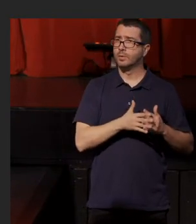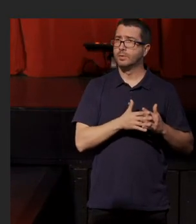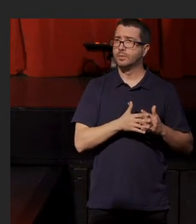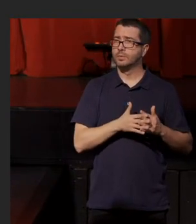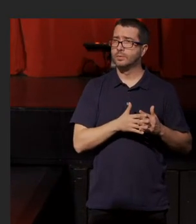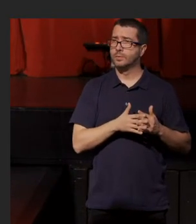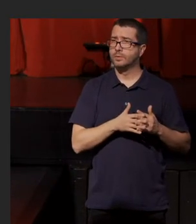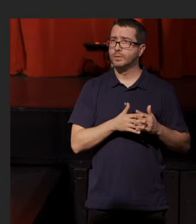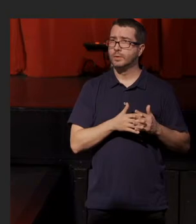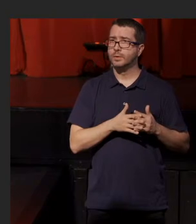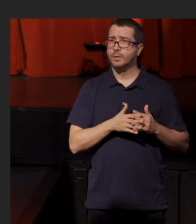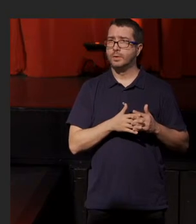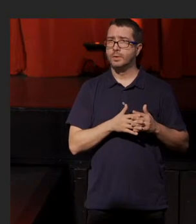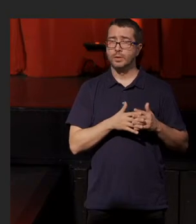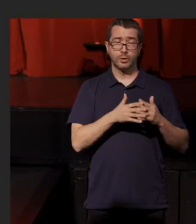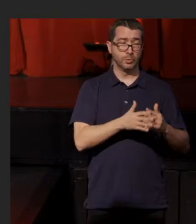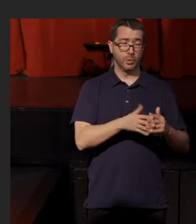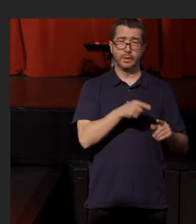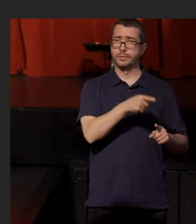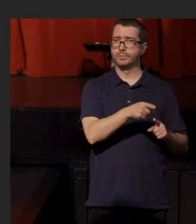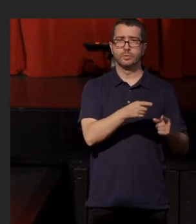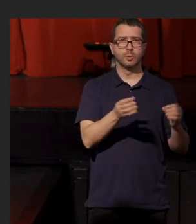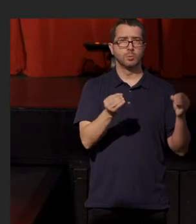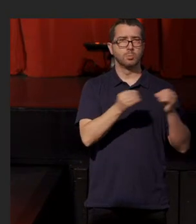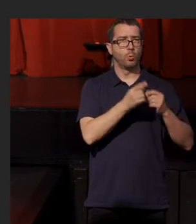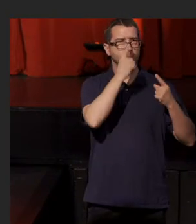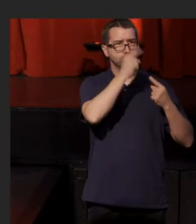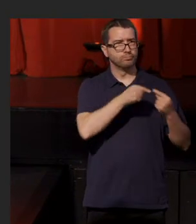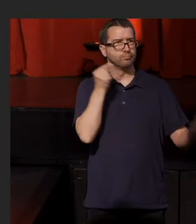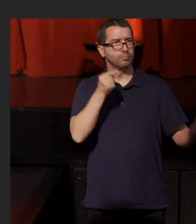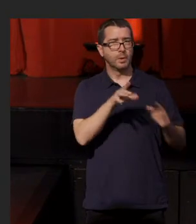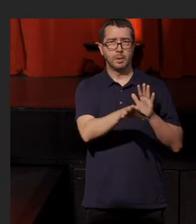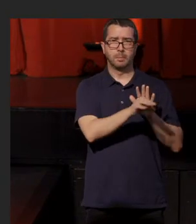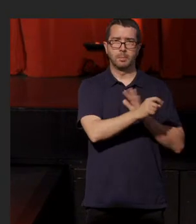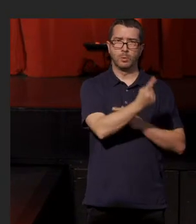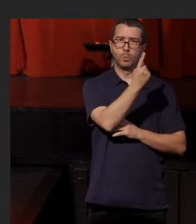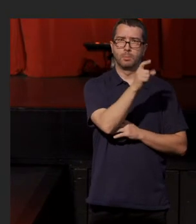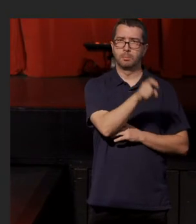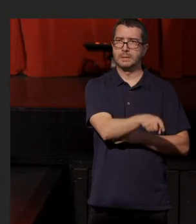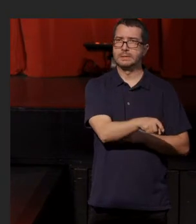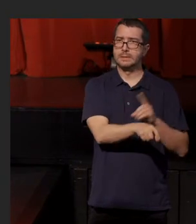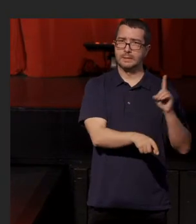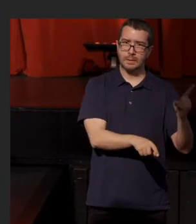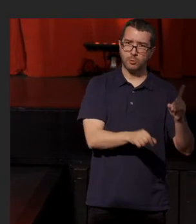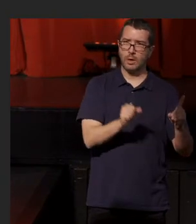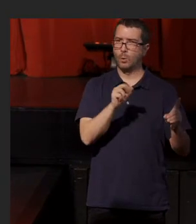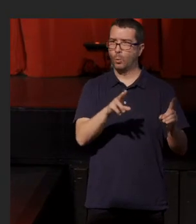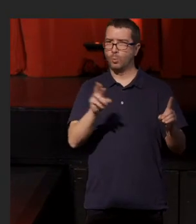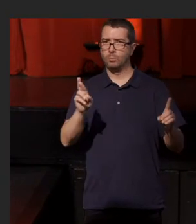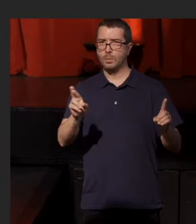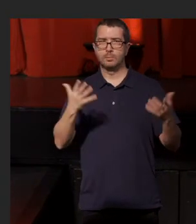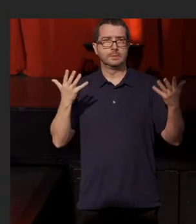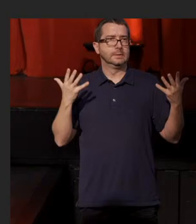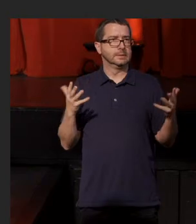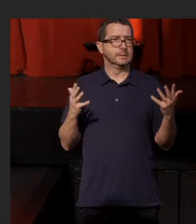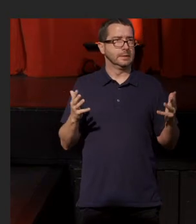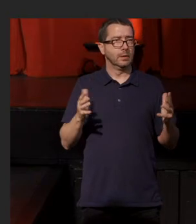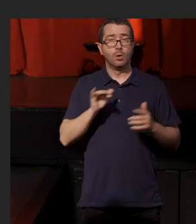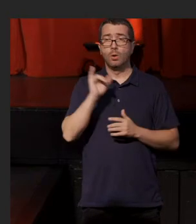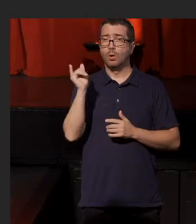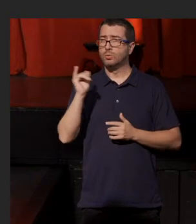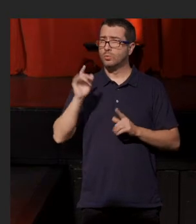more polarized. You have to pick one side or the other, pretty much. There's also different histories